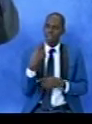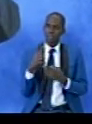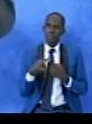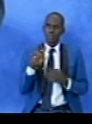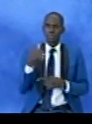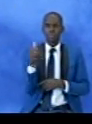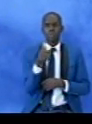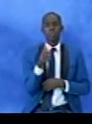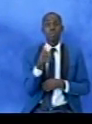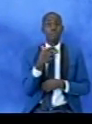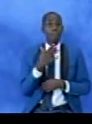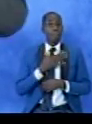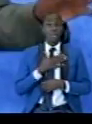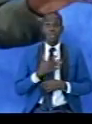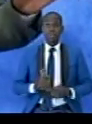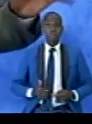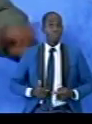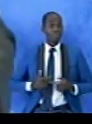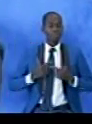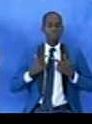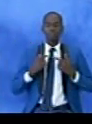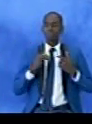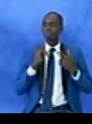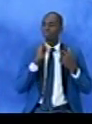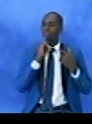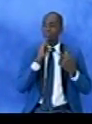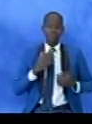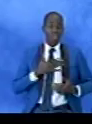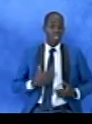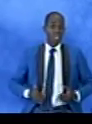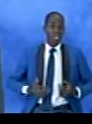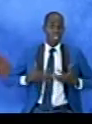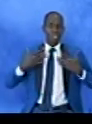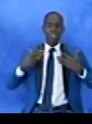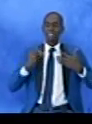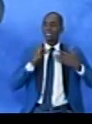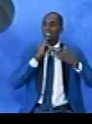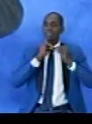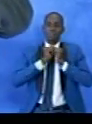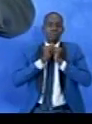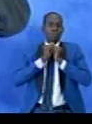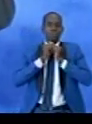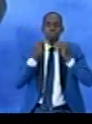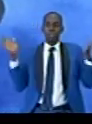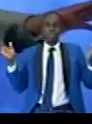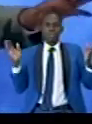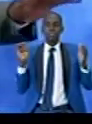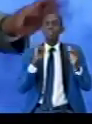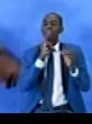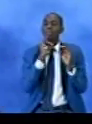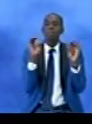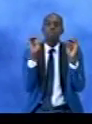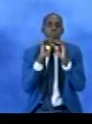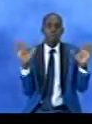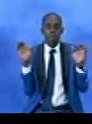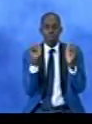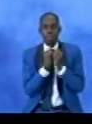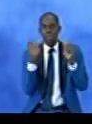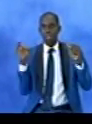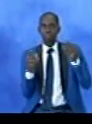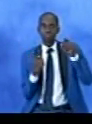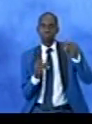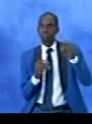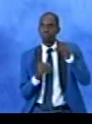my life is ruined without him. My life is in shambles